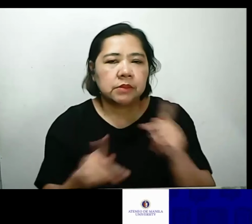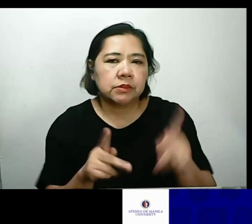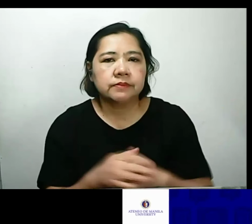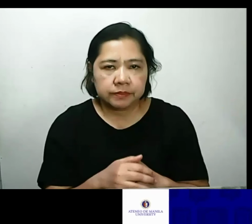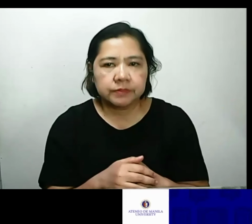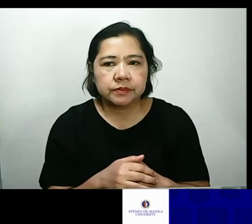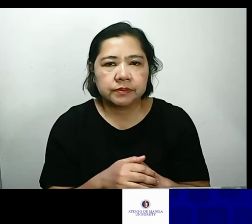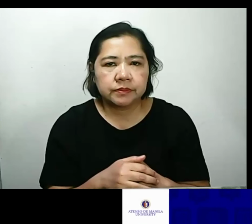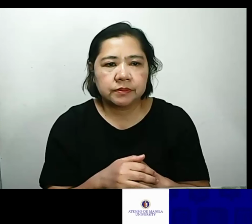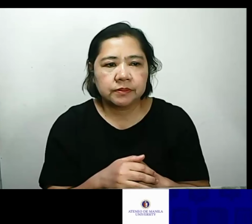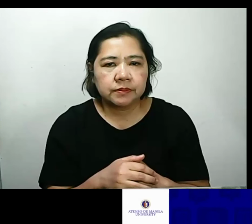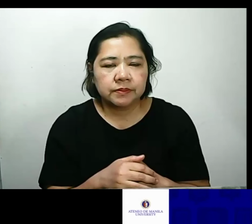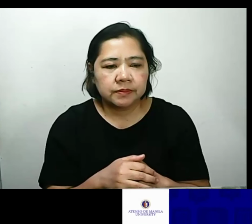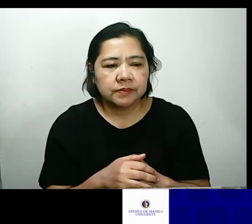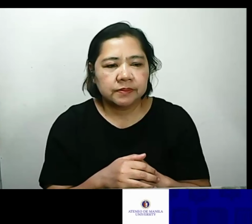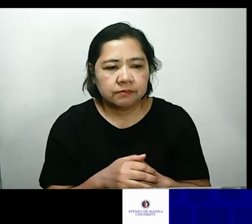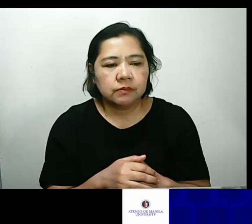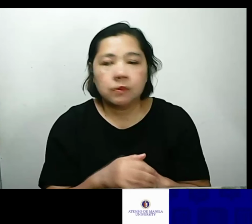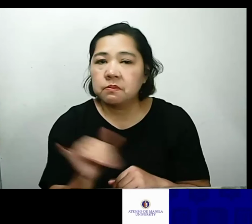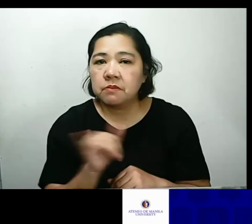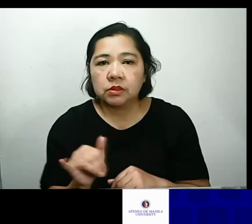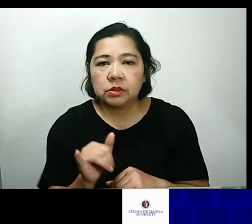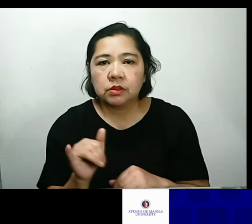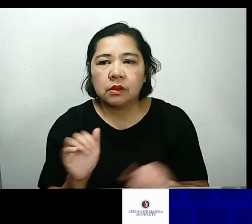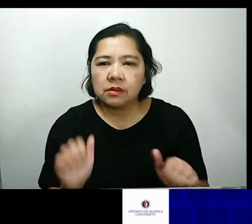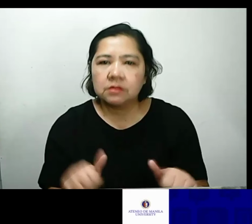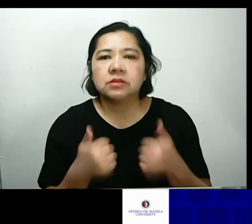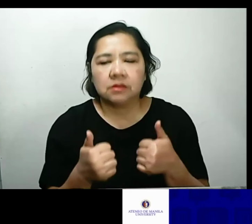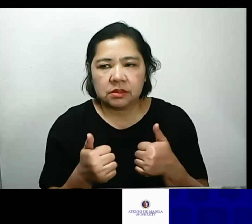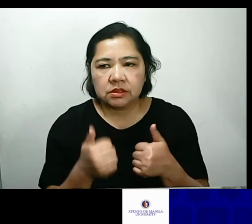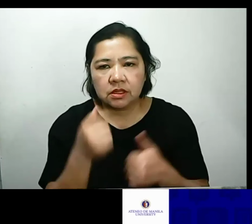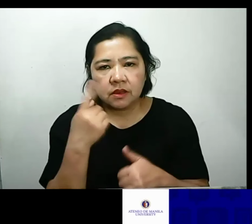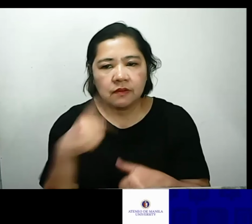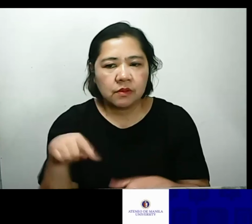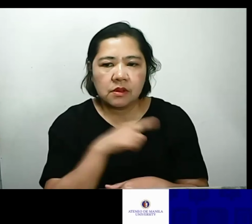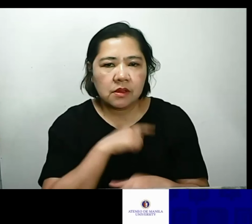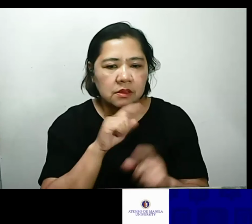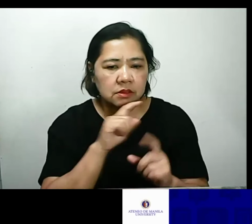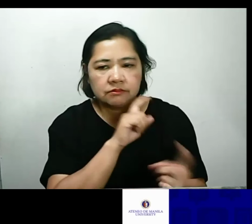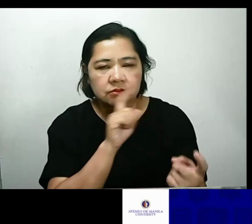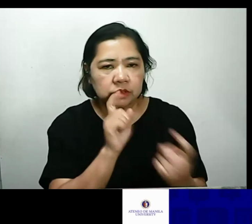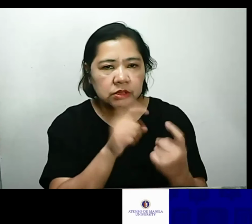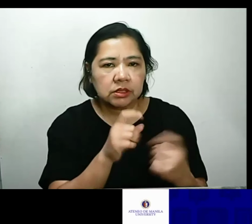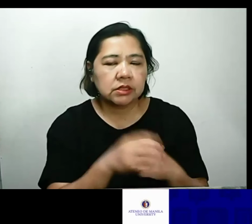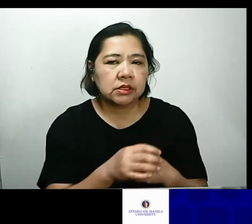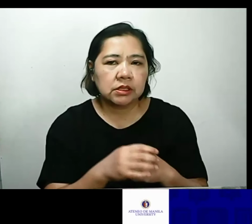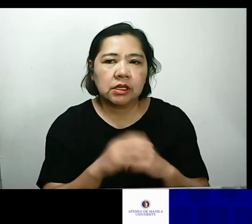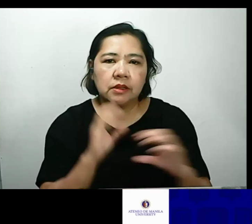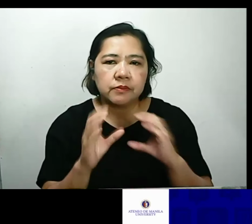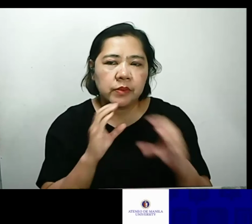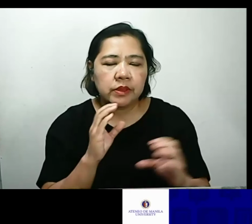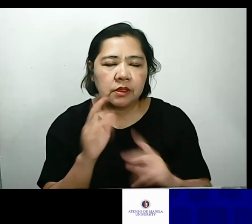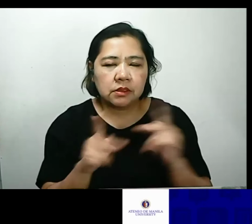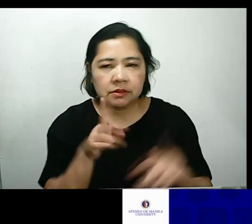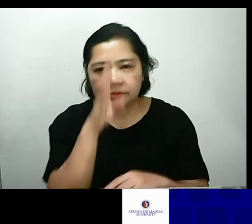And it's also a challenge for us, particularly for our comms department and the creatives people in the